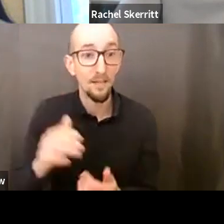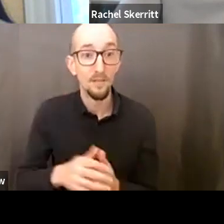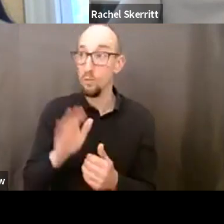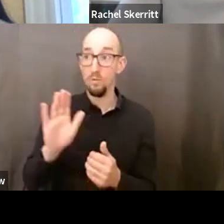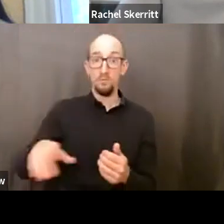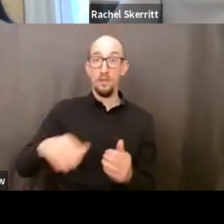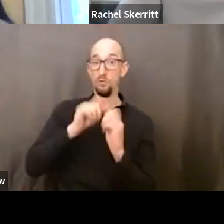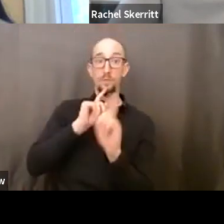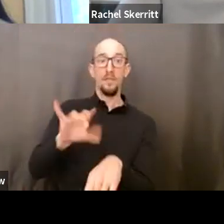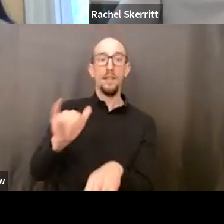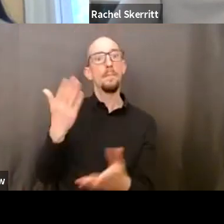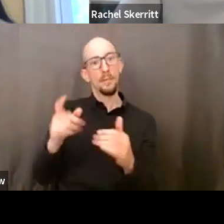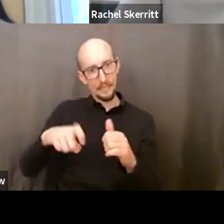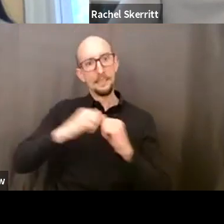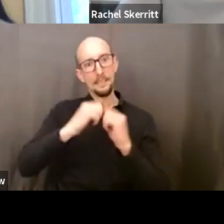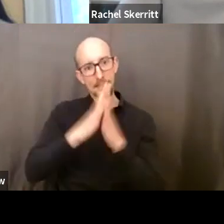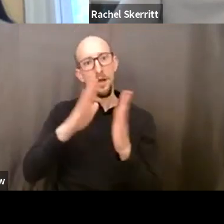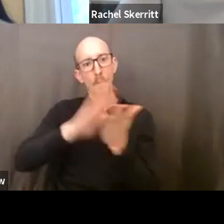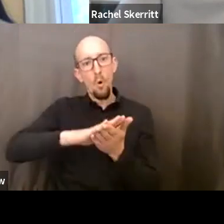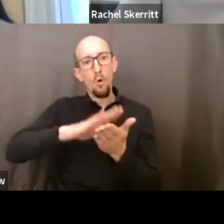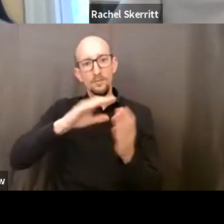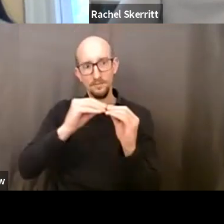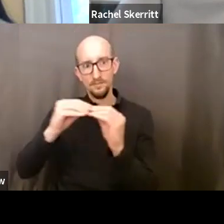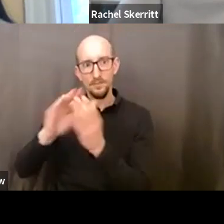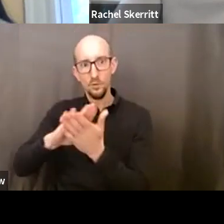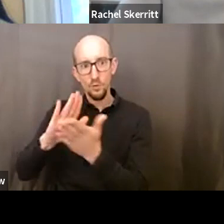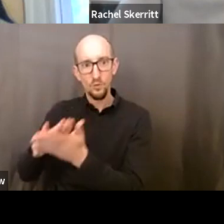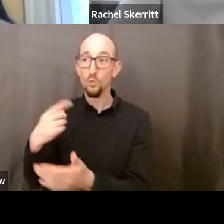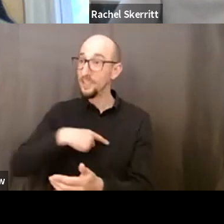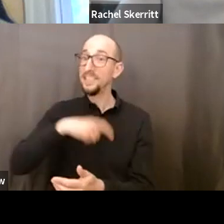need more, right? Wonderful